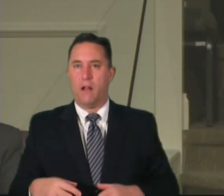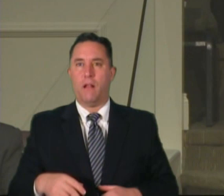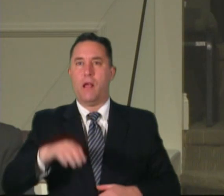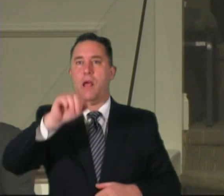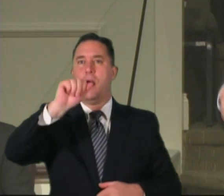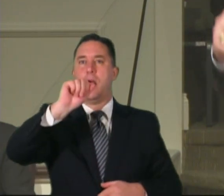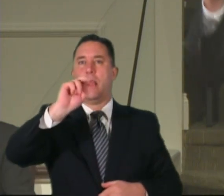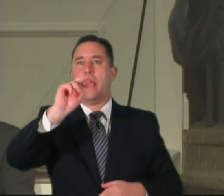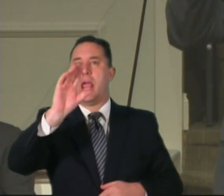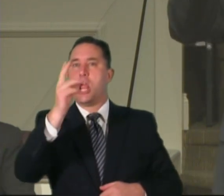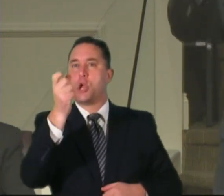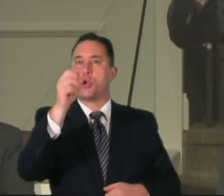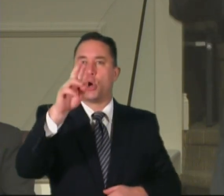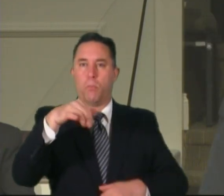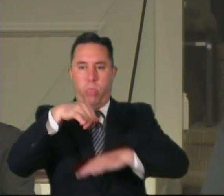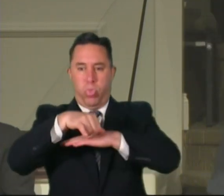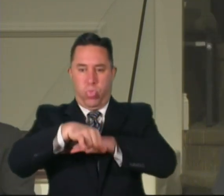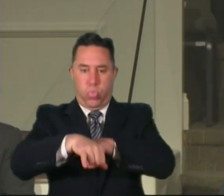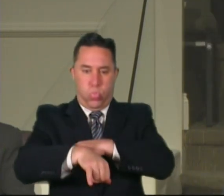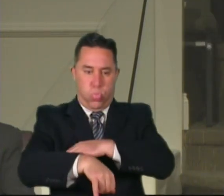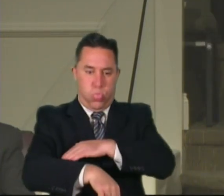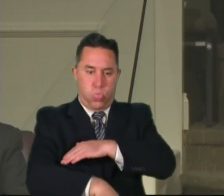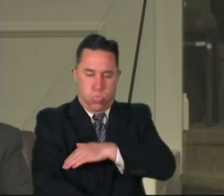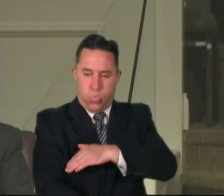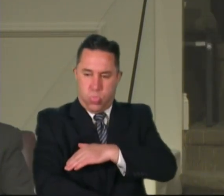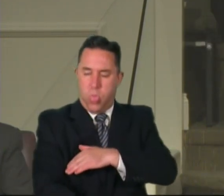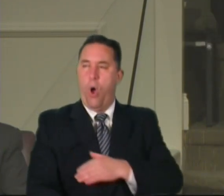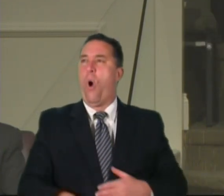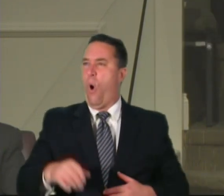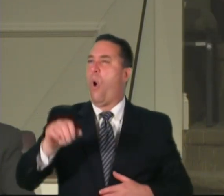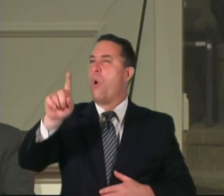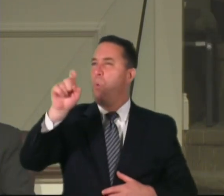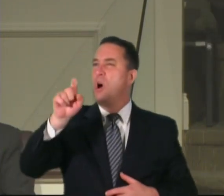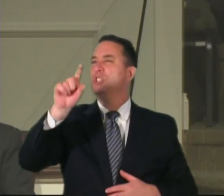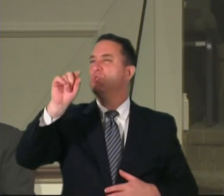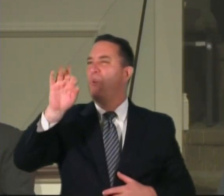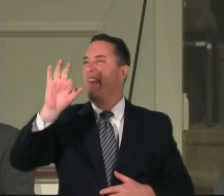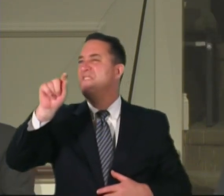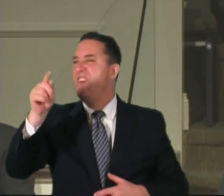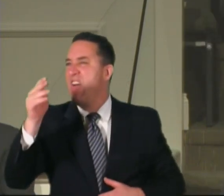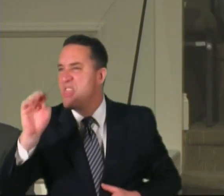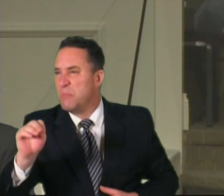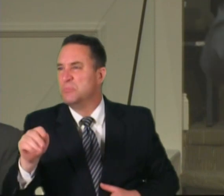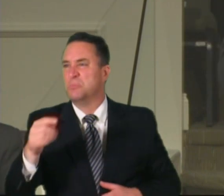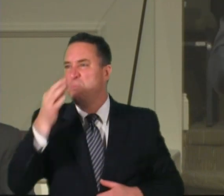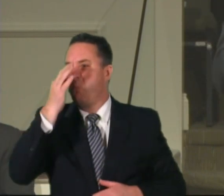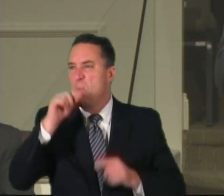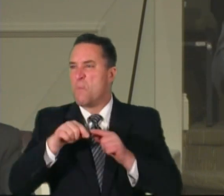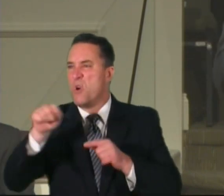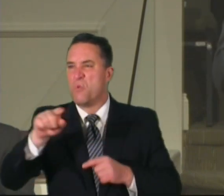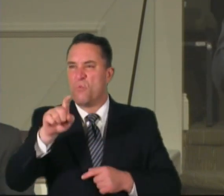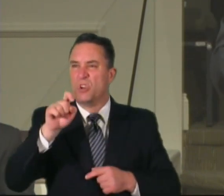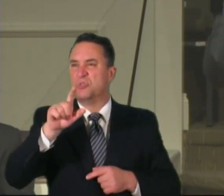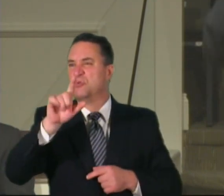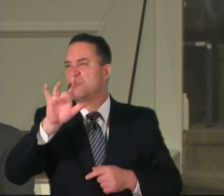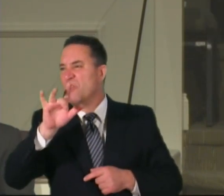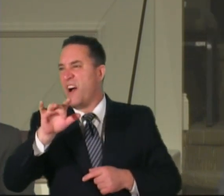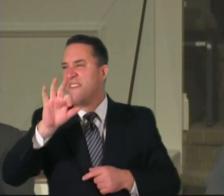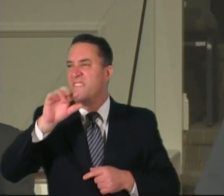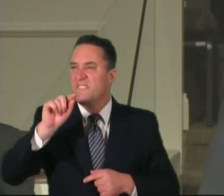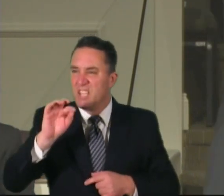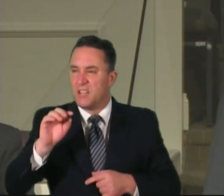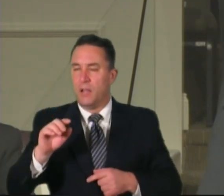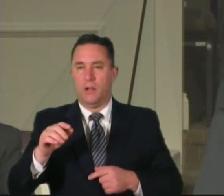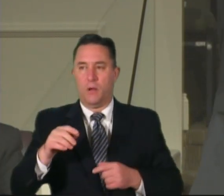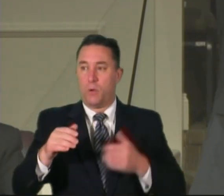the lead weight and said, boy, we're 120 fathoms or 100 feet, 125 feet deep here. And then